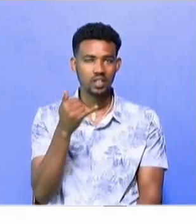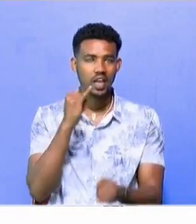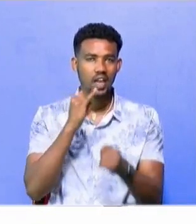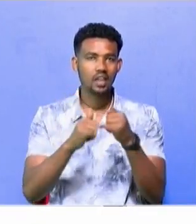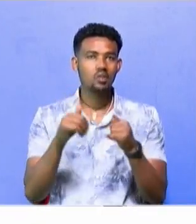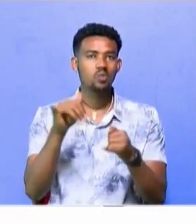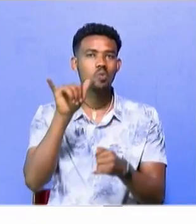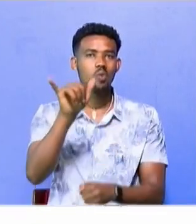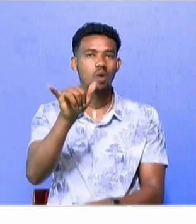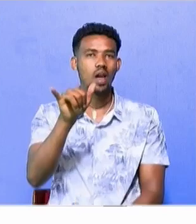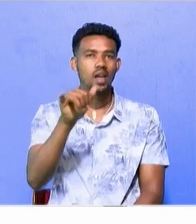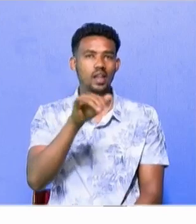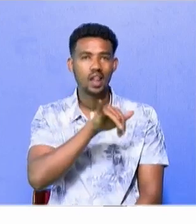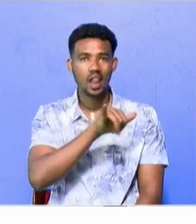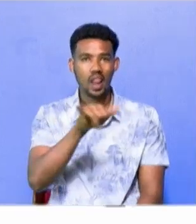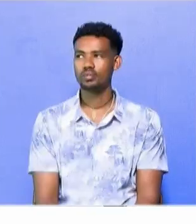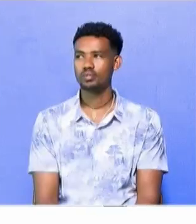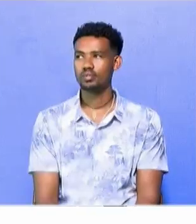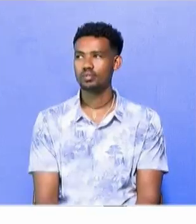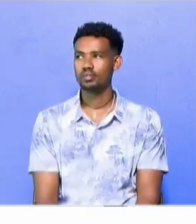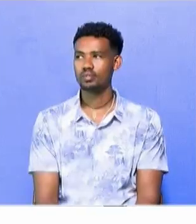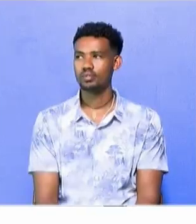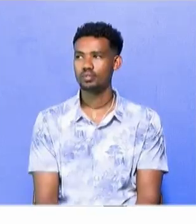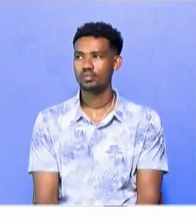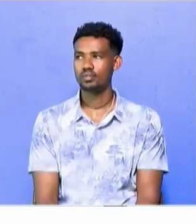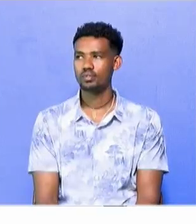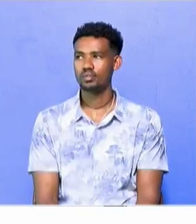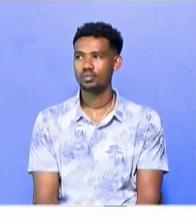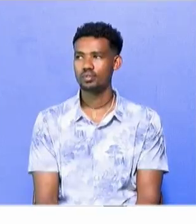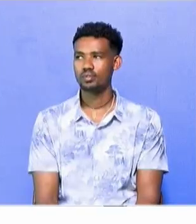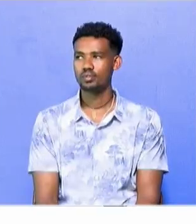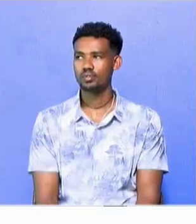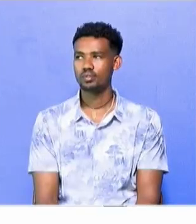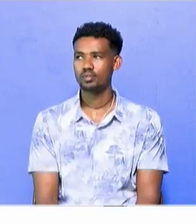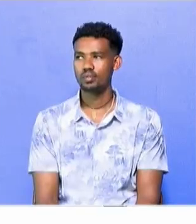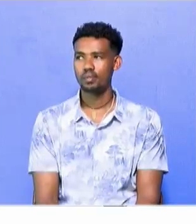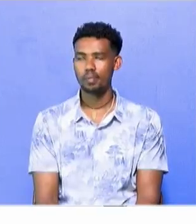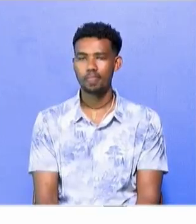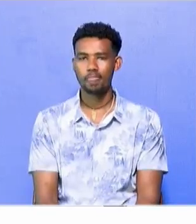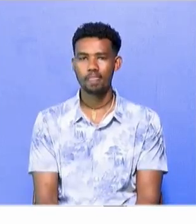Y. Like happy.